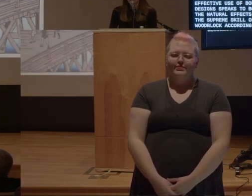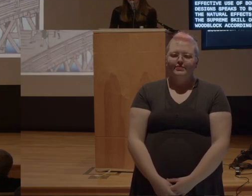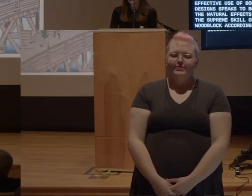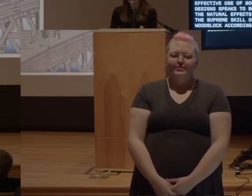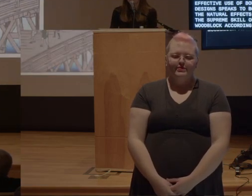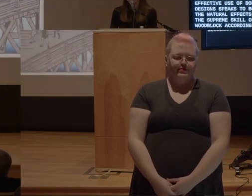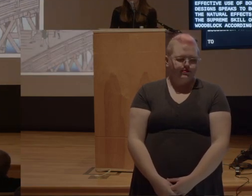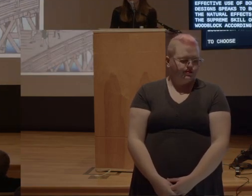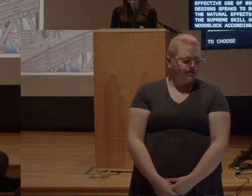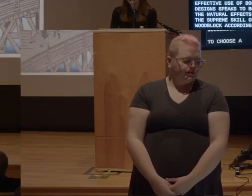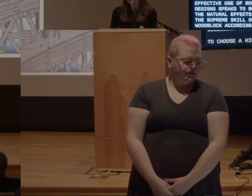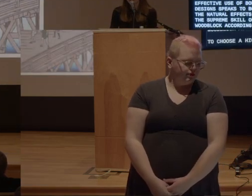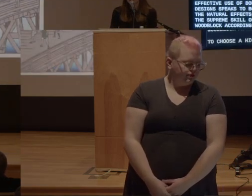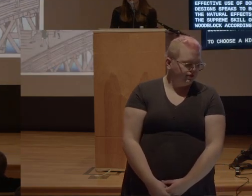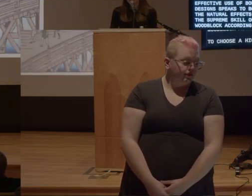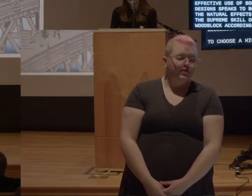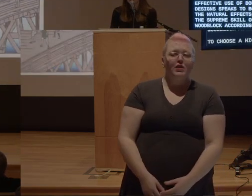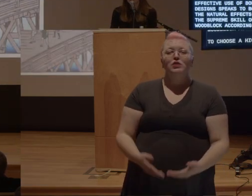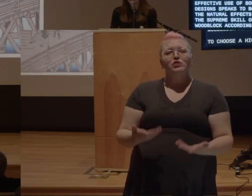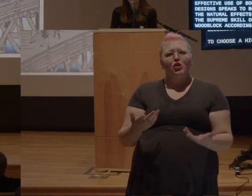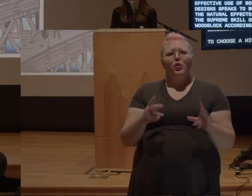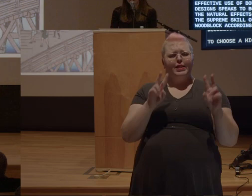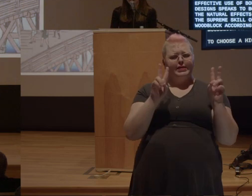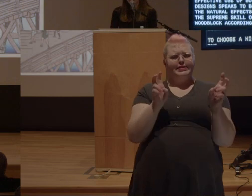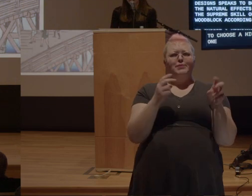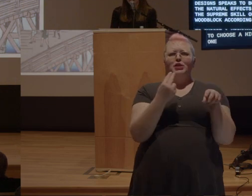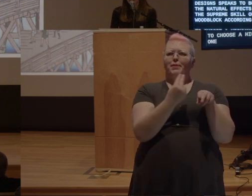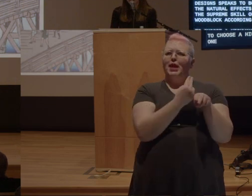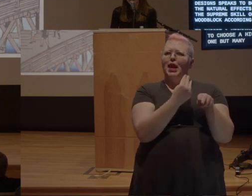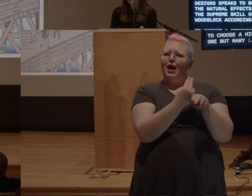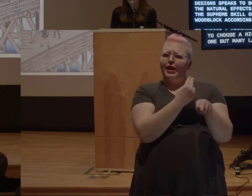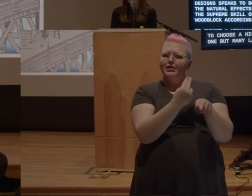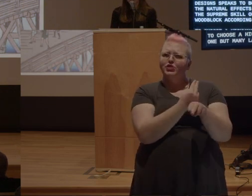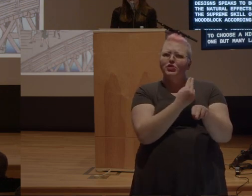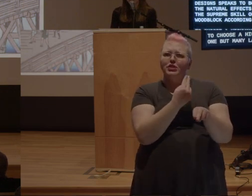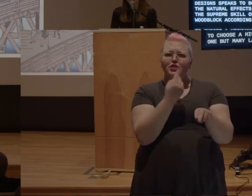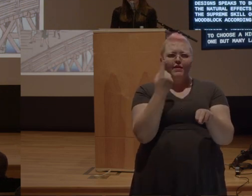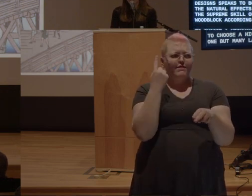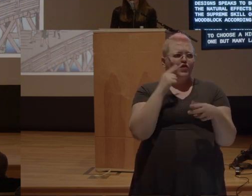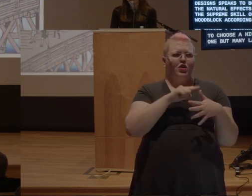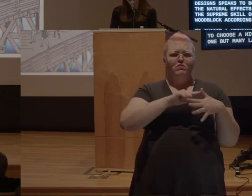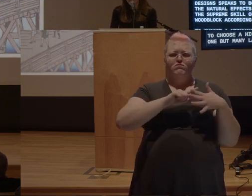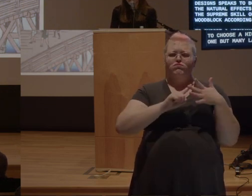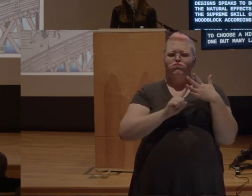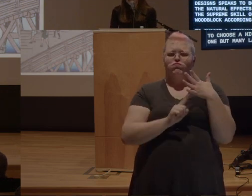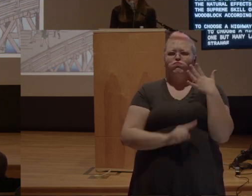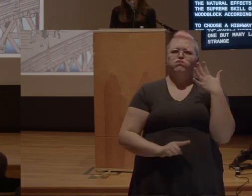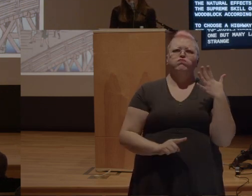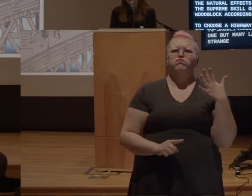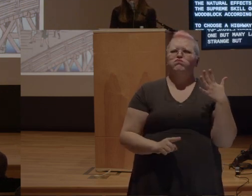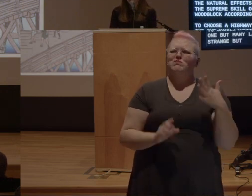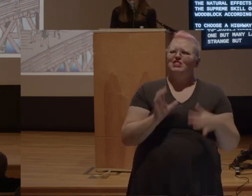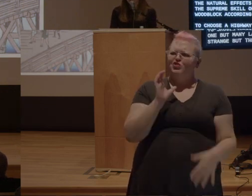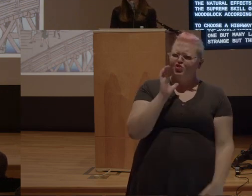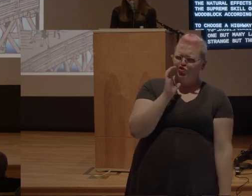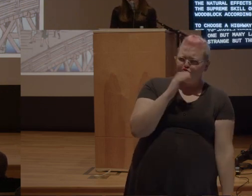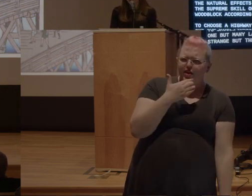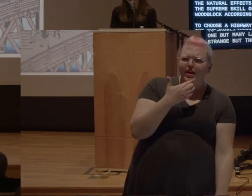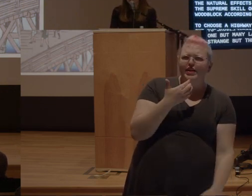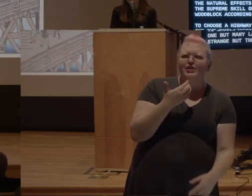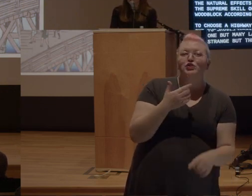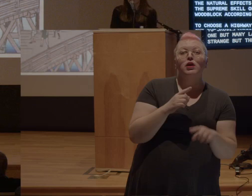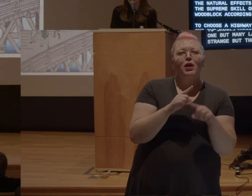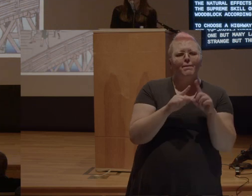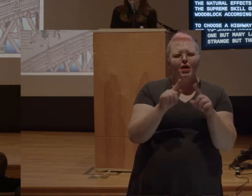To choose a highway as the subject for not just one, but many landscape print series may seem strange, but the Tokaido was not simply